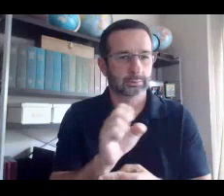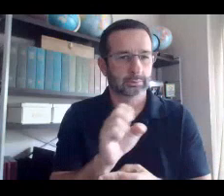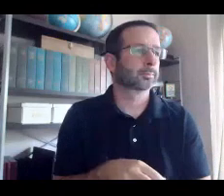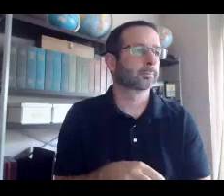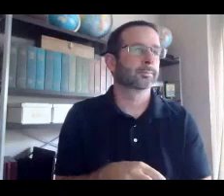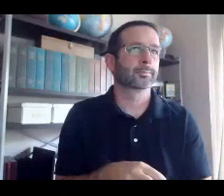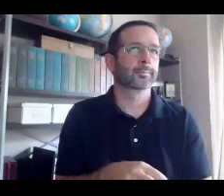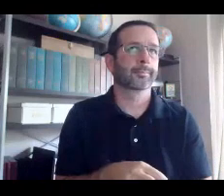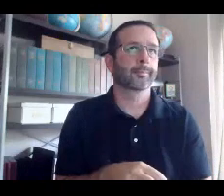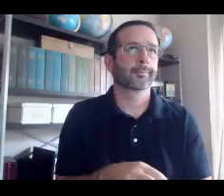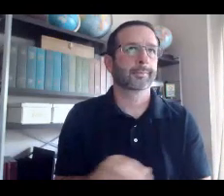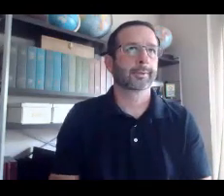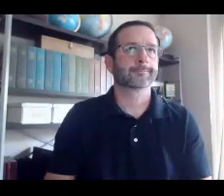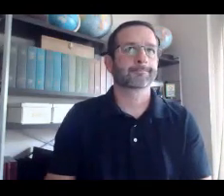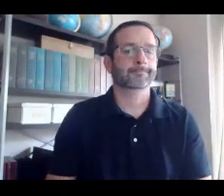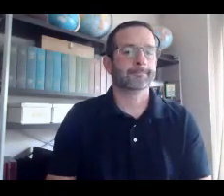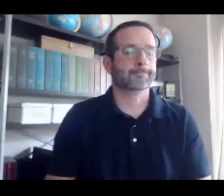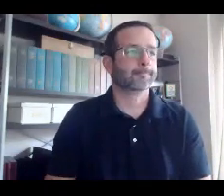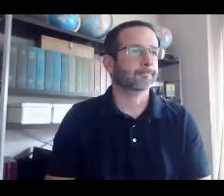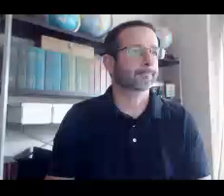that during today's session.